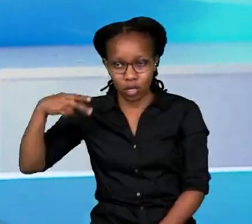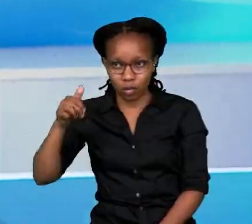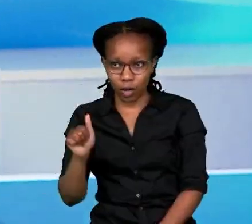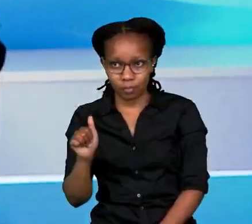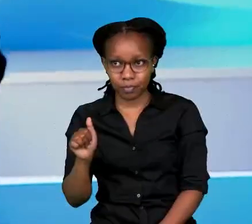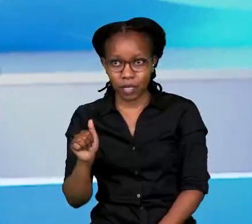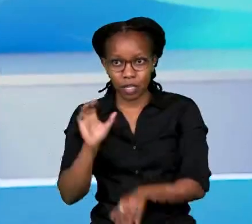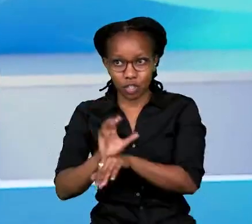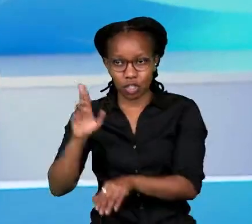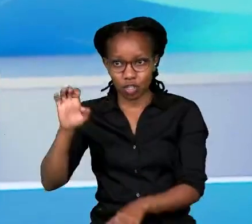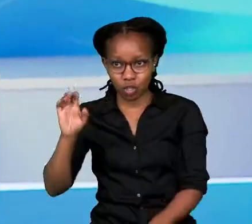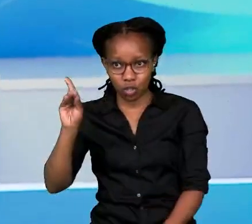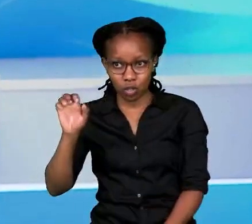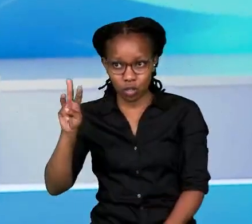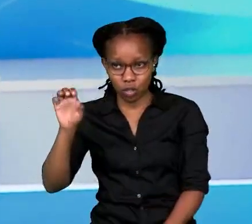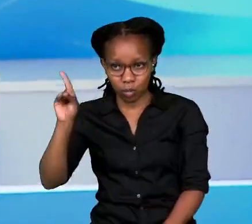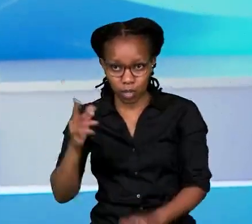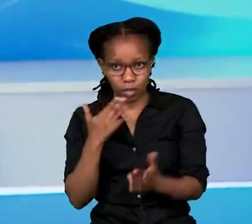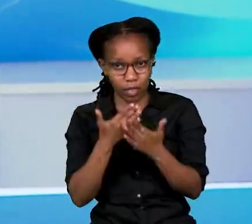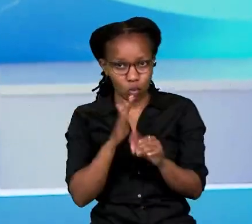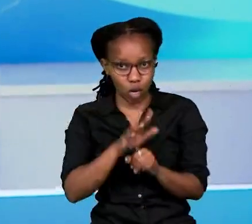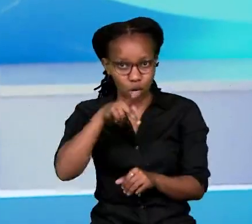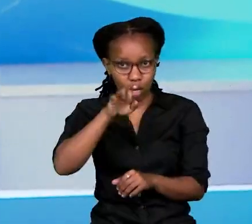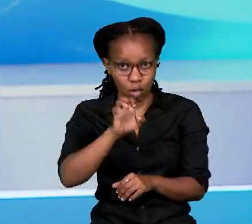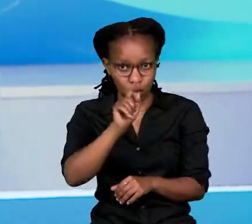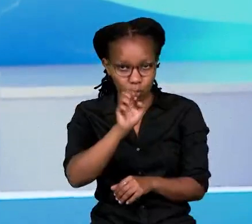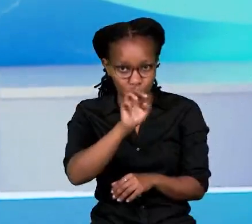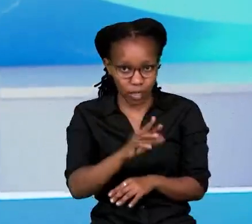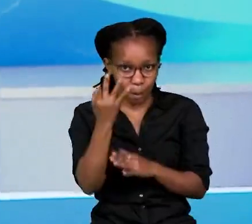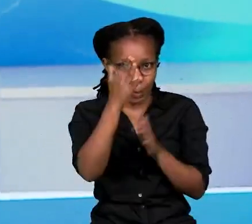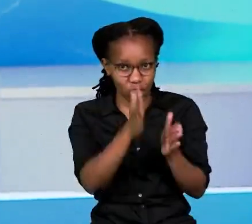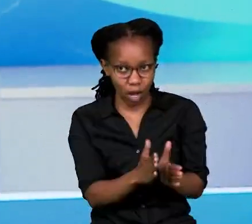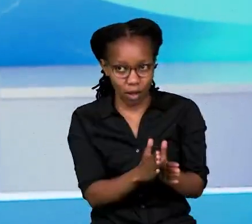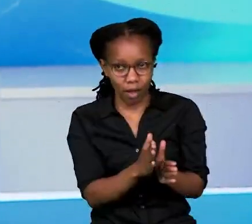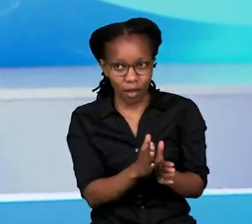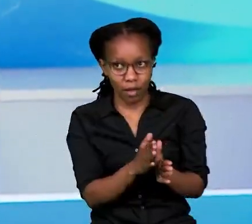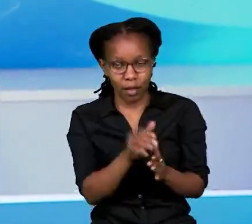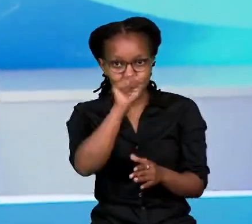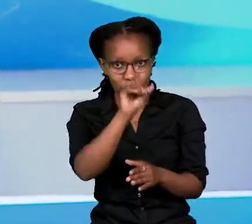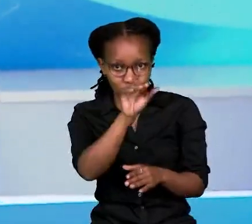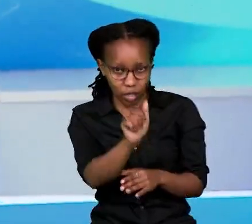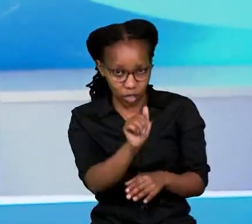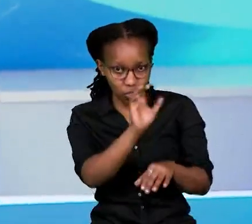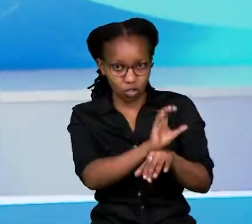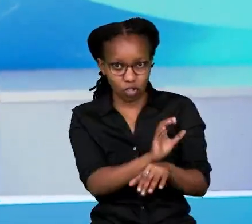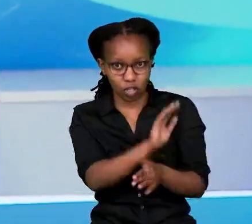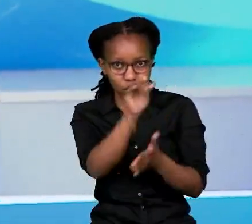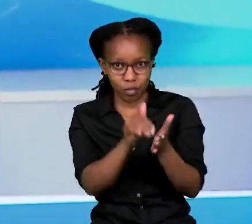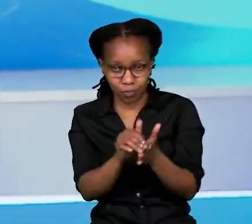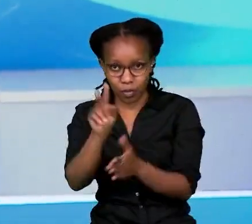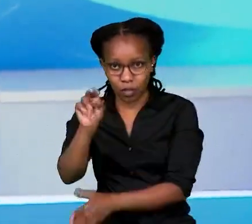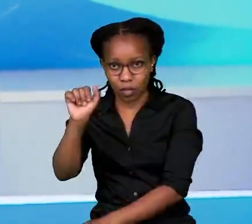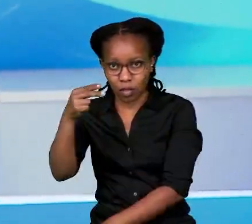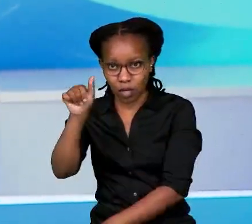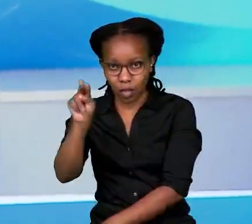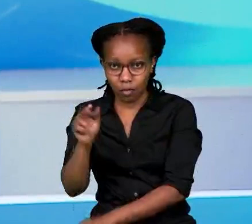Redeemed Gospel Church. Thank you so very much. Thank you, Peter Nyaga. Pastor Peter Nyaga, beg your pardon, Nairobi Central SGA Church. Thank you, Pastor Nathan